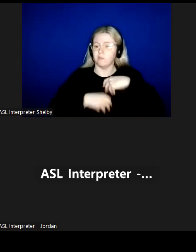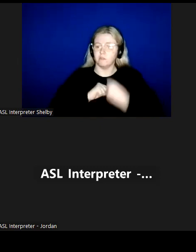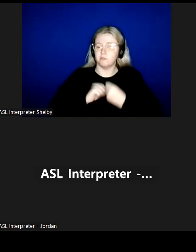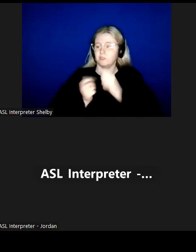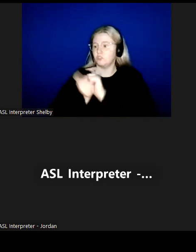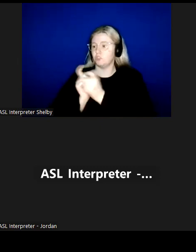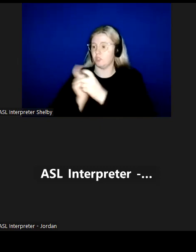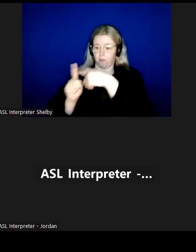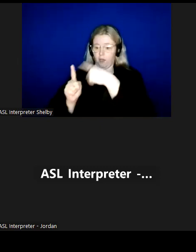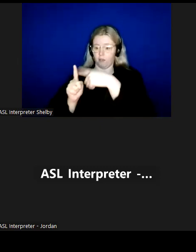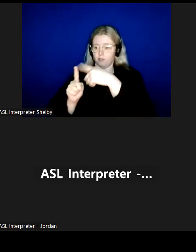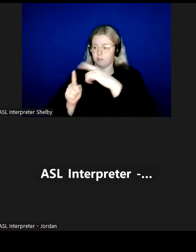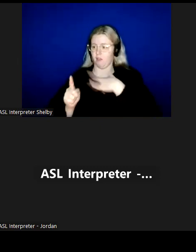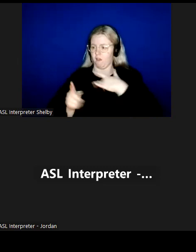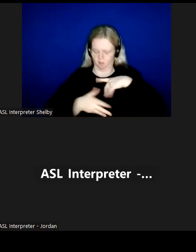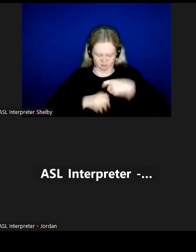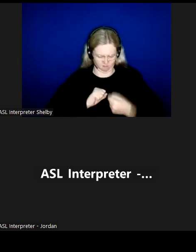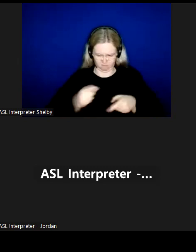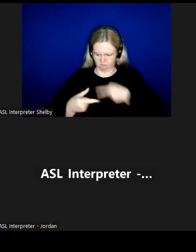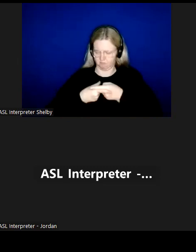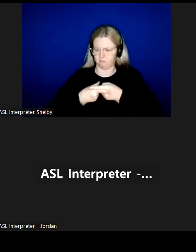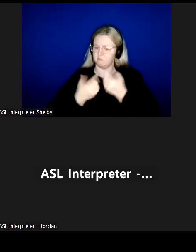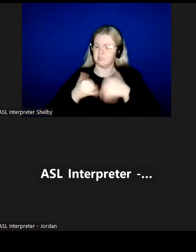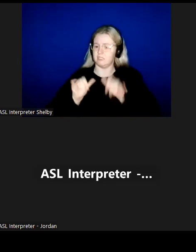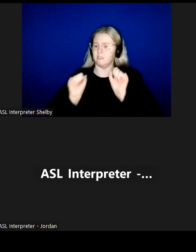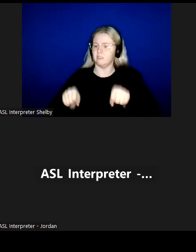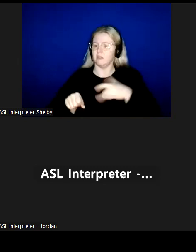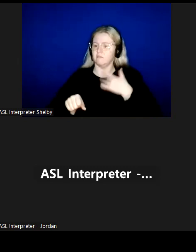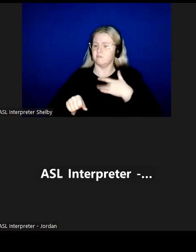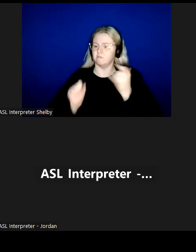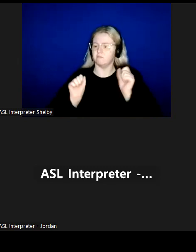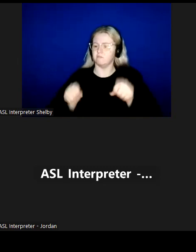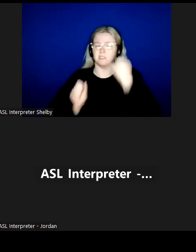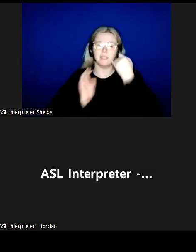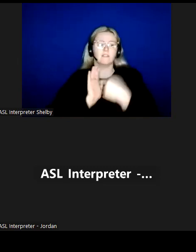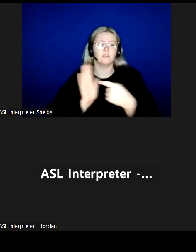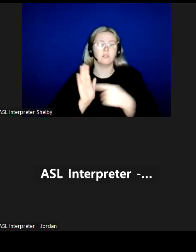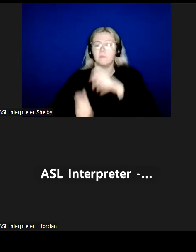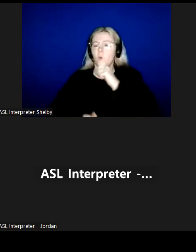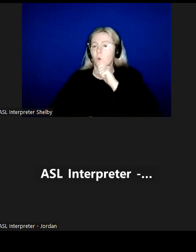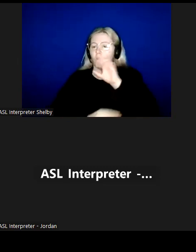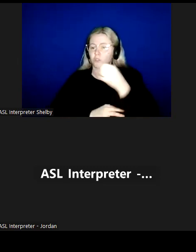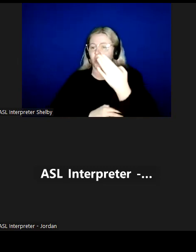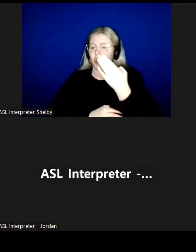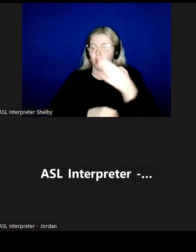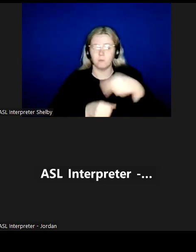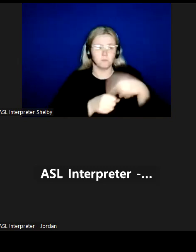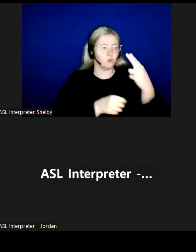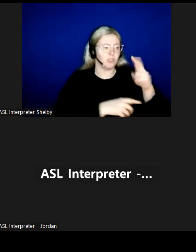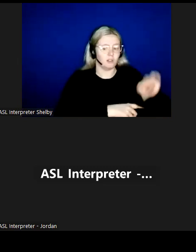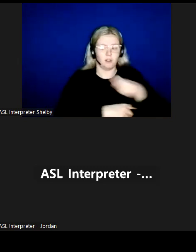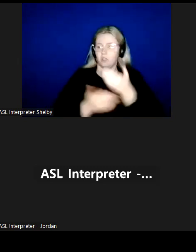if they leave a job to accept a new position, they're leaving their old job behind. The change is not